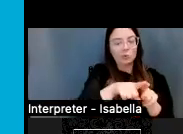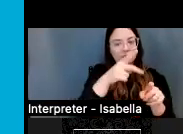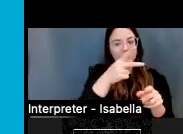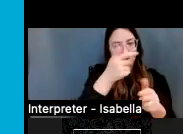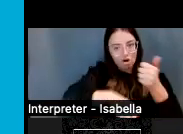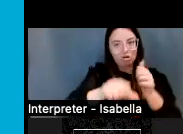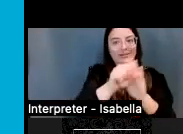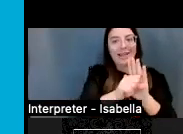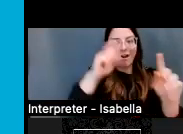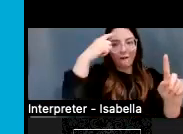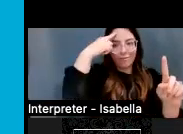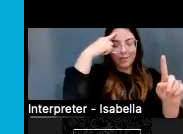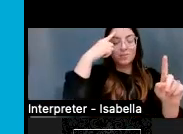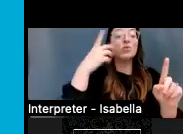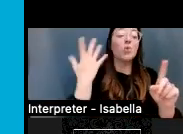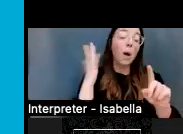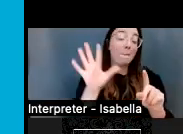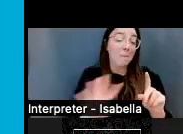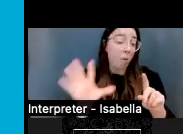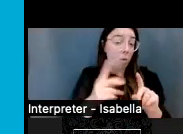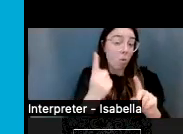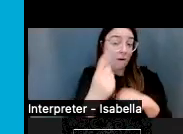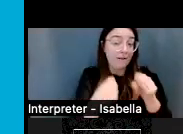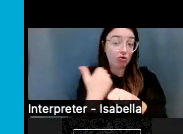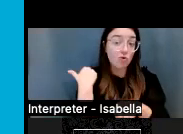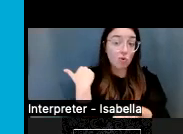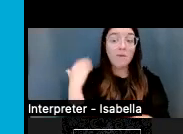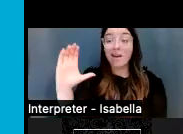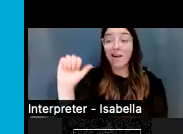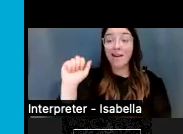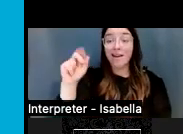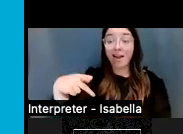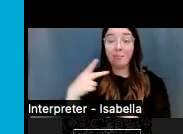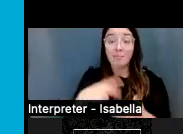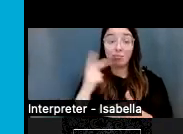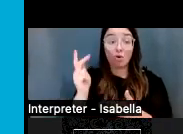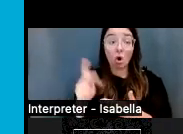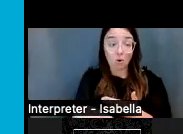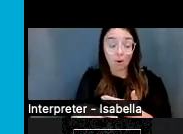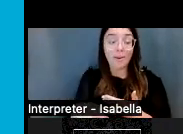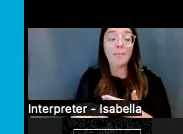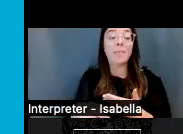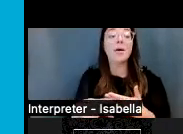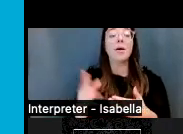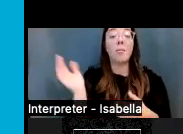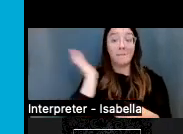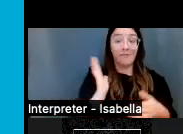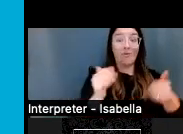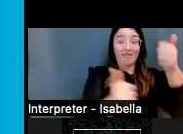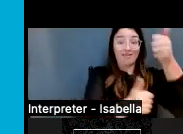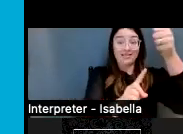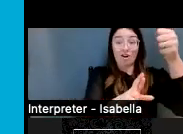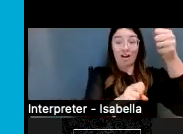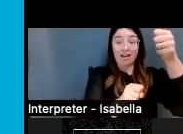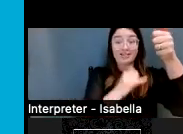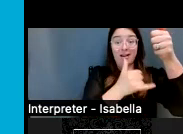So as of a little over a year ago, the CAP program was redesignated from within DRS, and it has